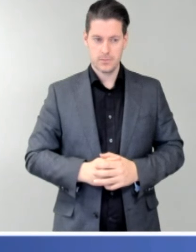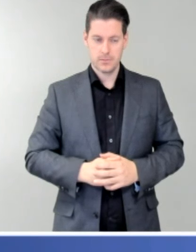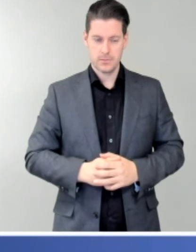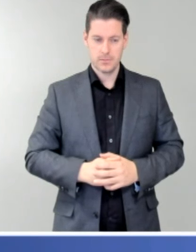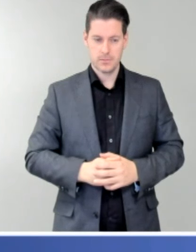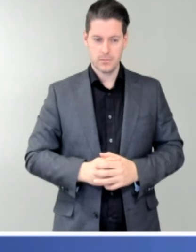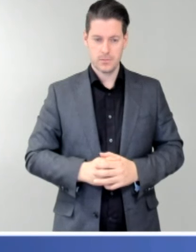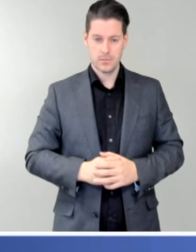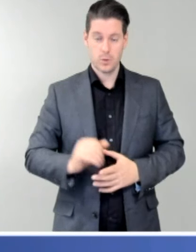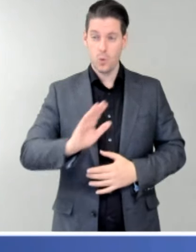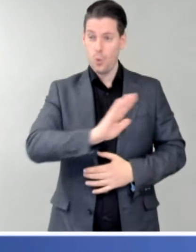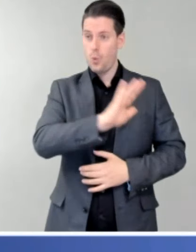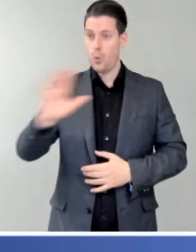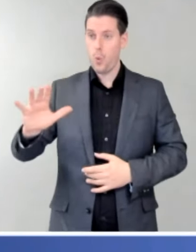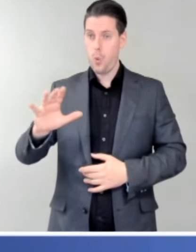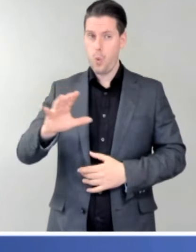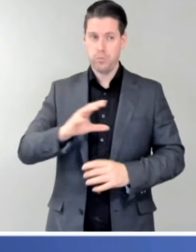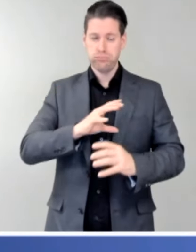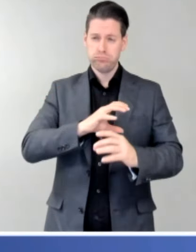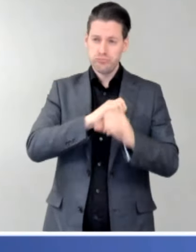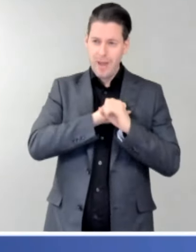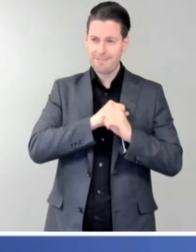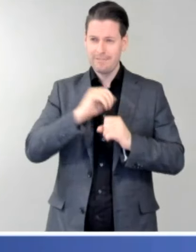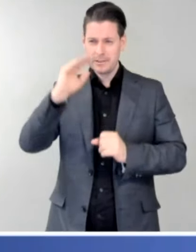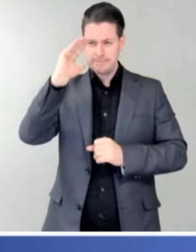to get through these 10 years.